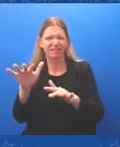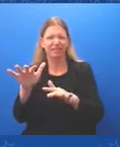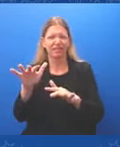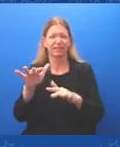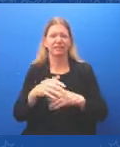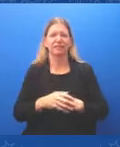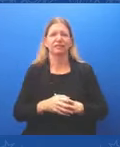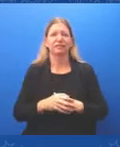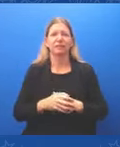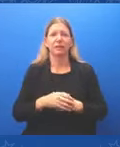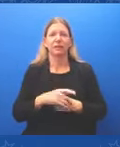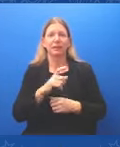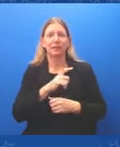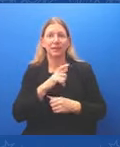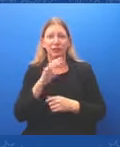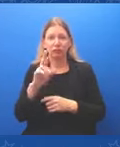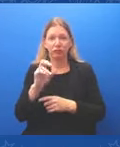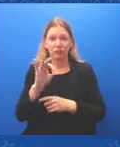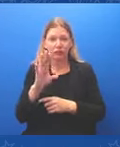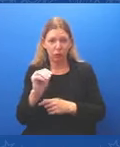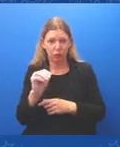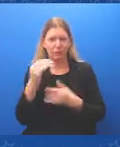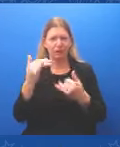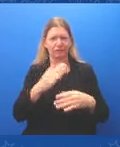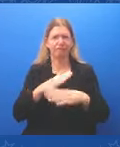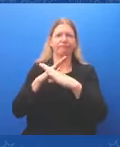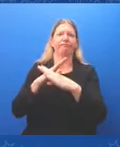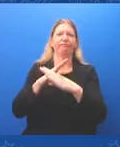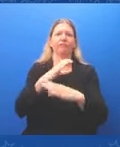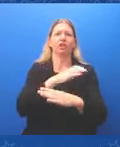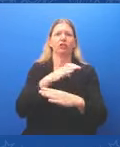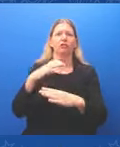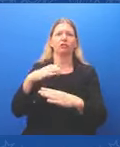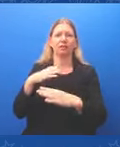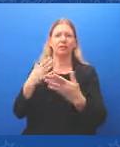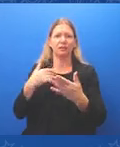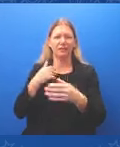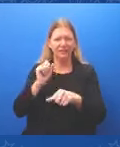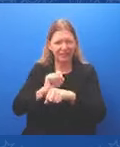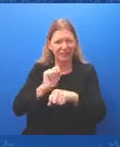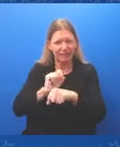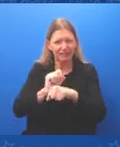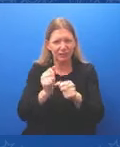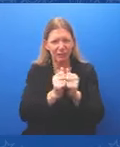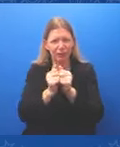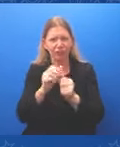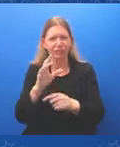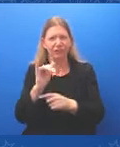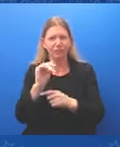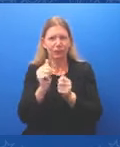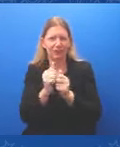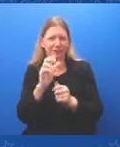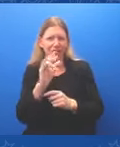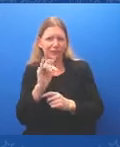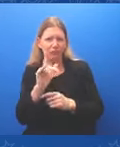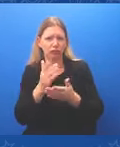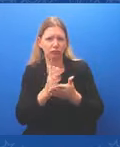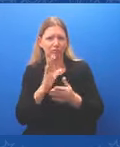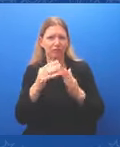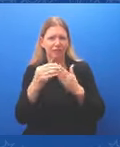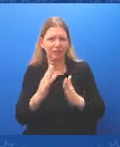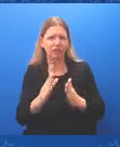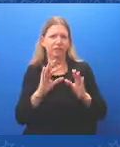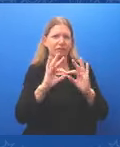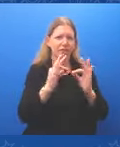law enforcement, enabling me to sign the most sweeping executive order on police reform ever as we keep pushing for Congress to act, and